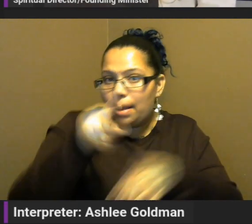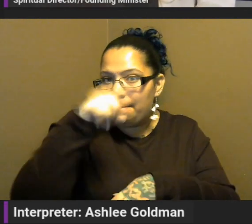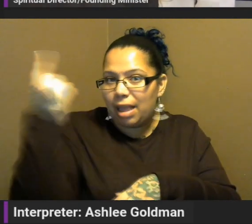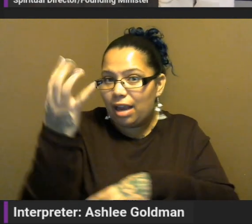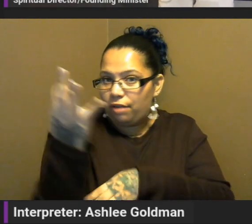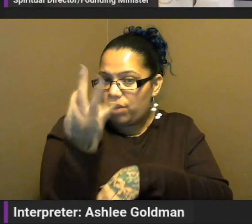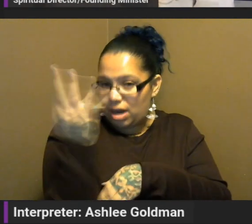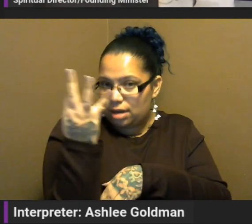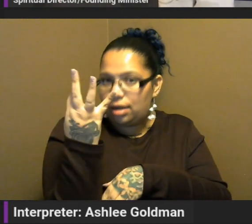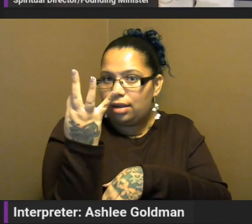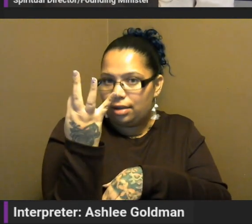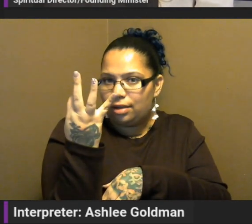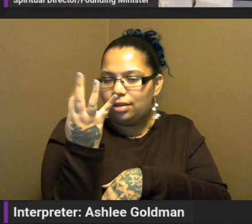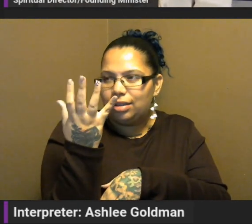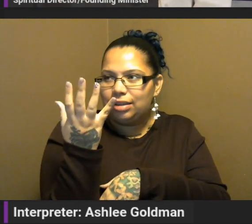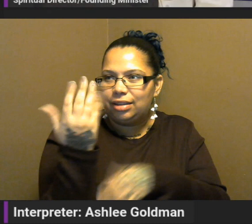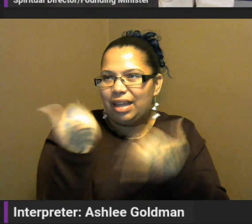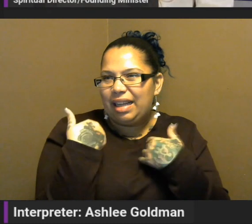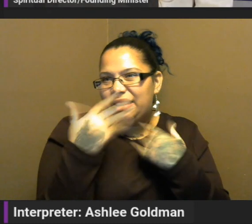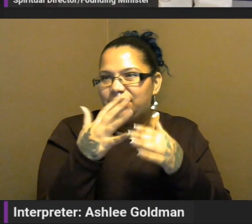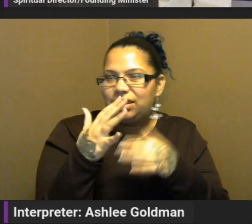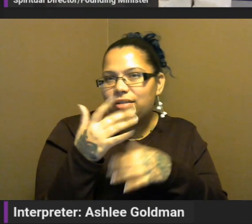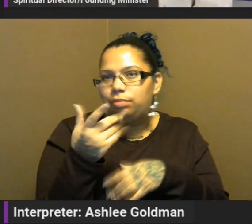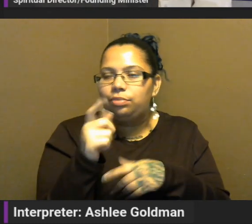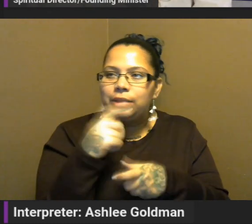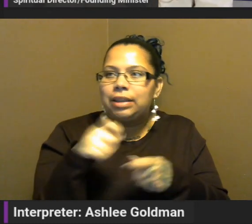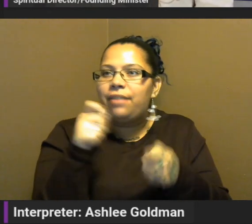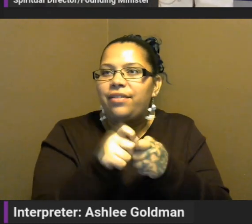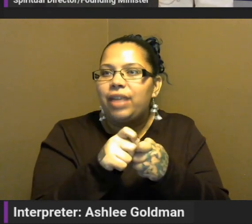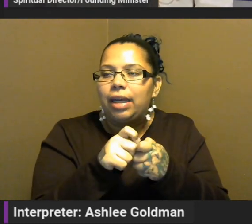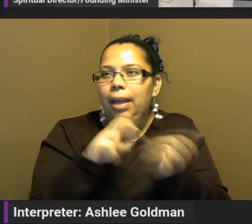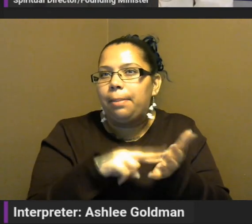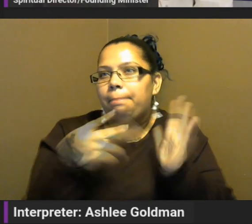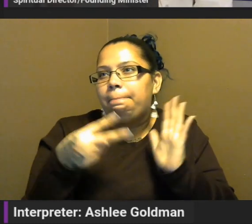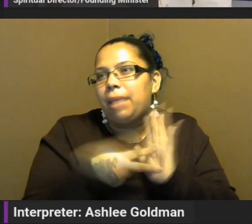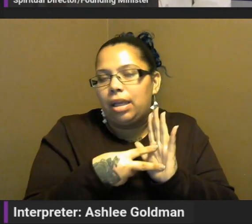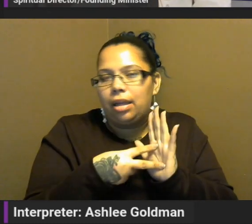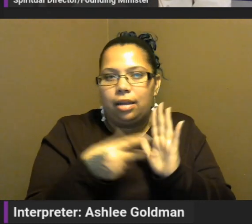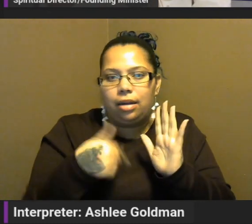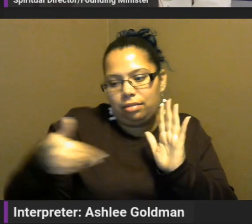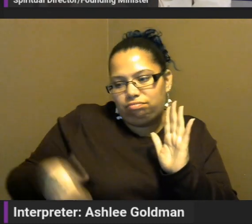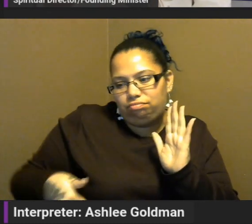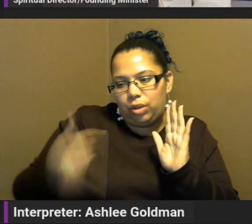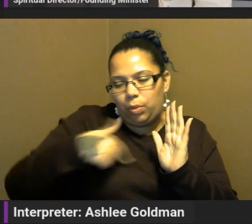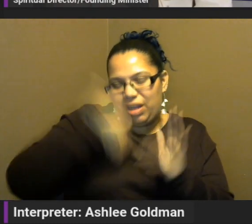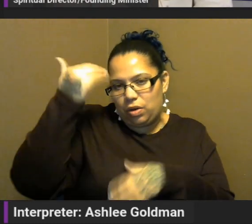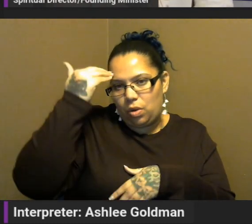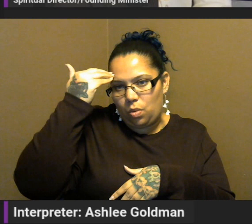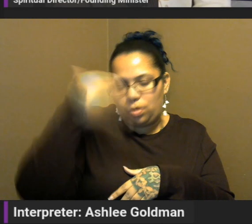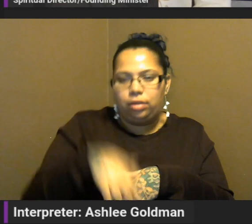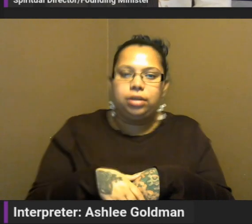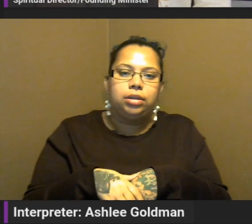have a certain connotation as relates to. Now, once again, the root of the English